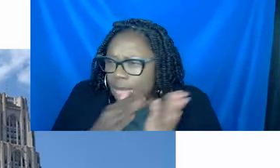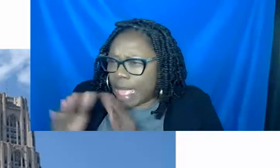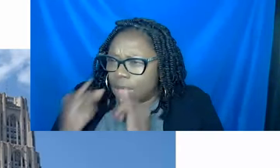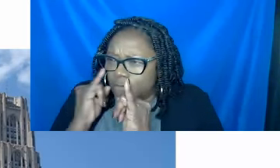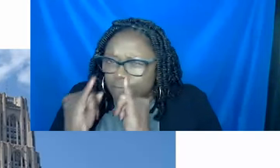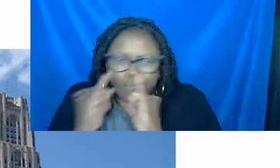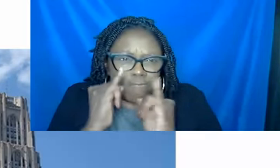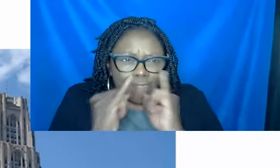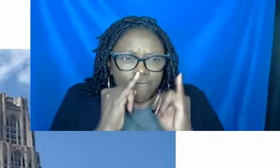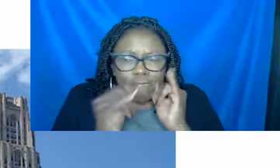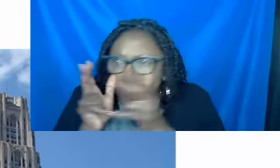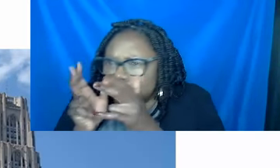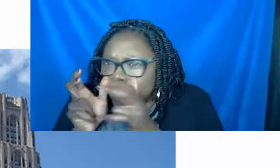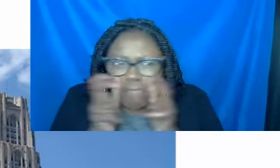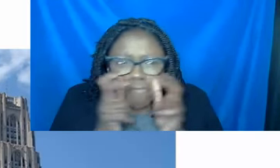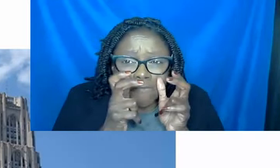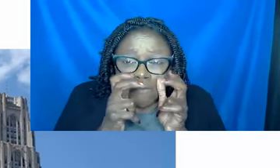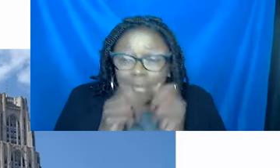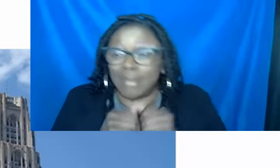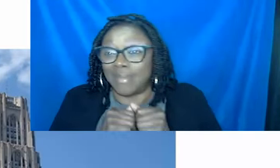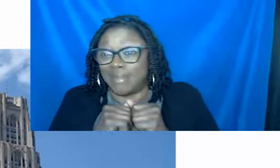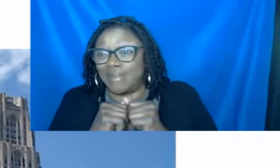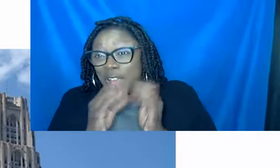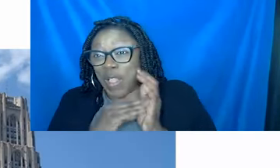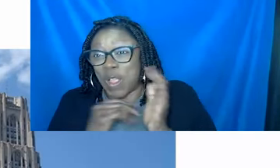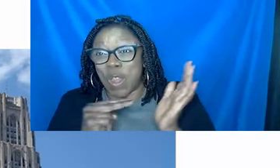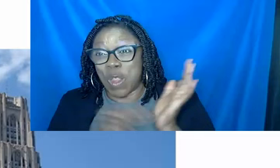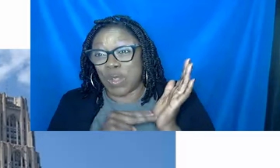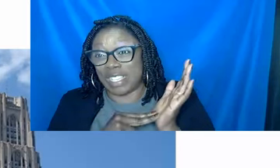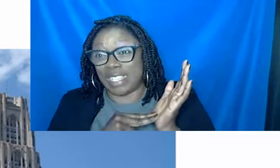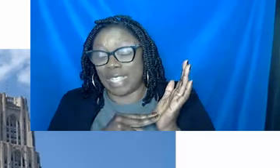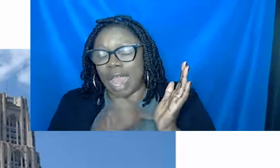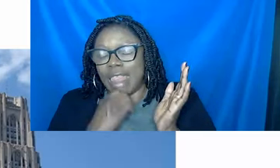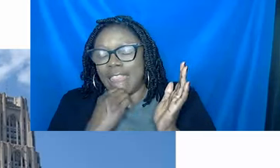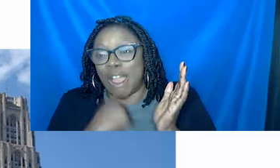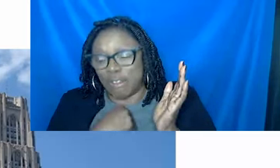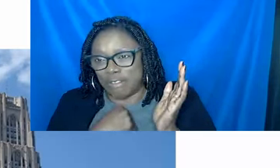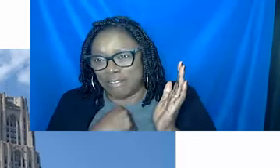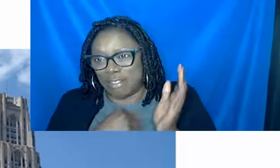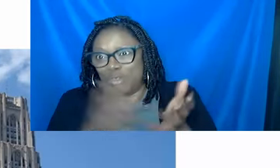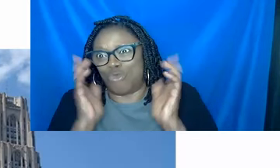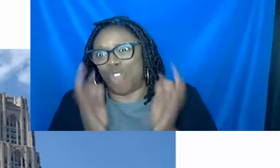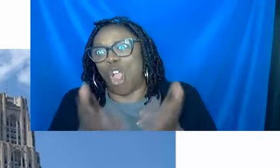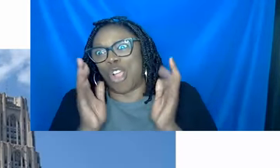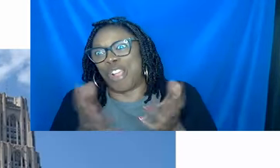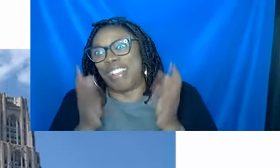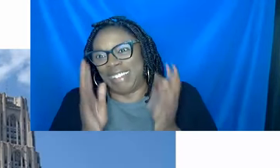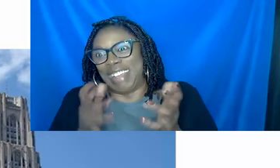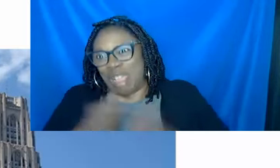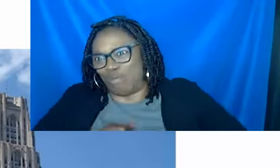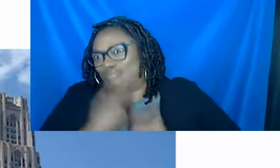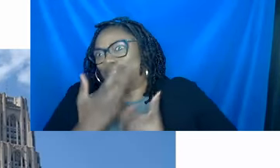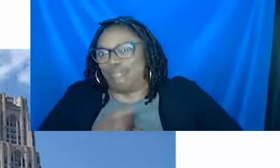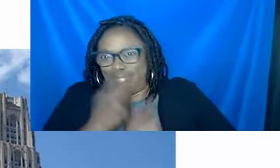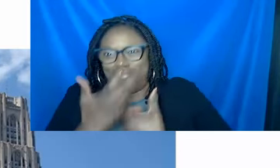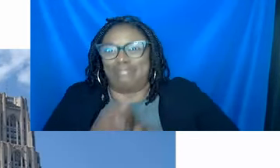I learned from that is that nurses love to talk. So if you're interested in doing interviews and qualitative research, they